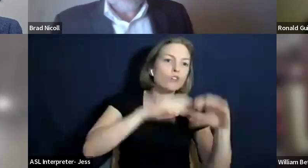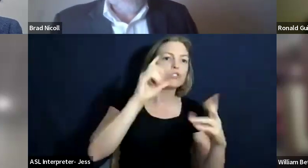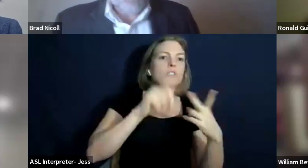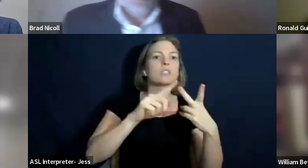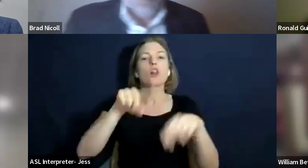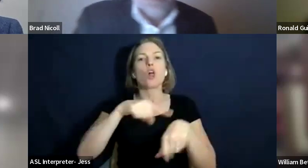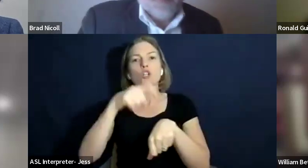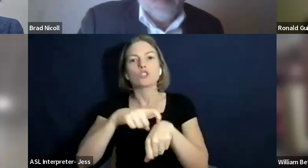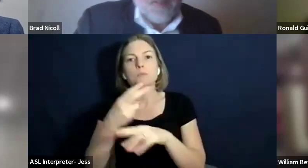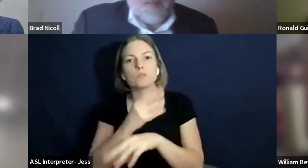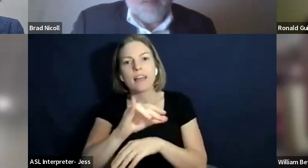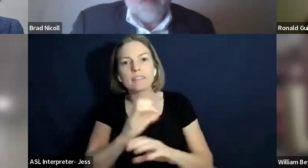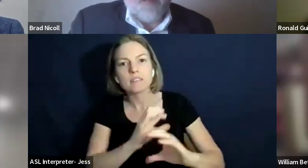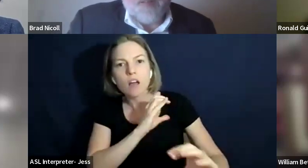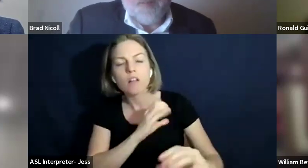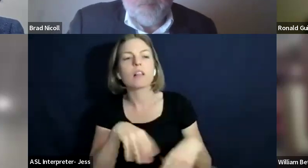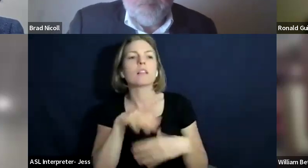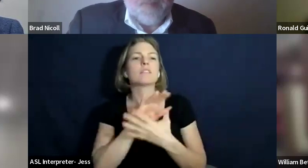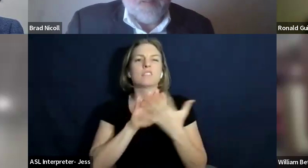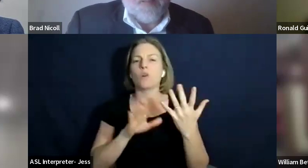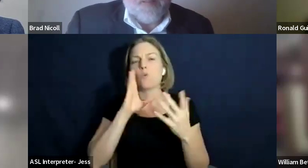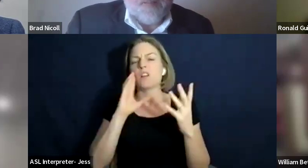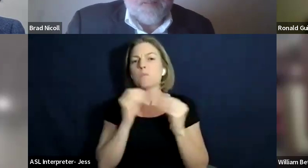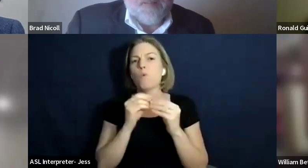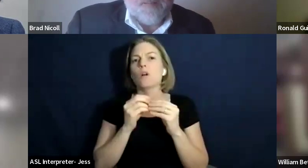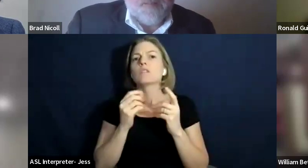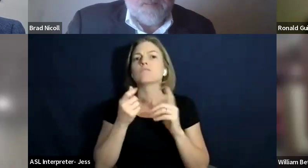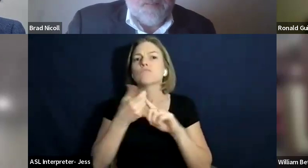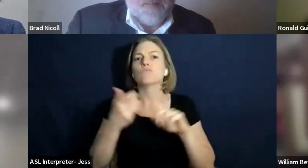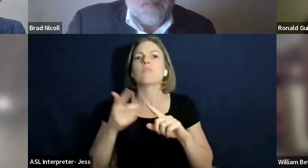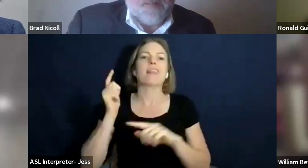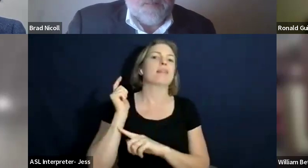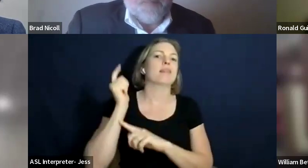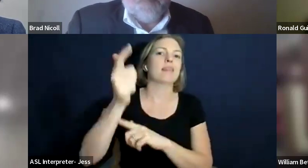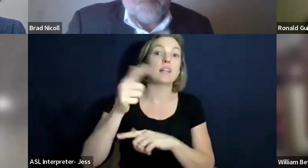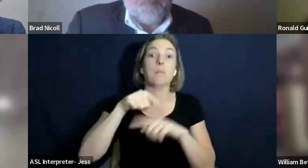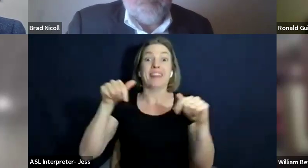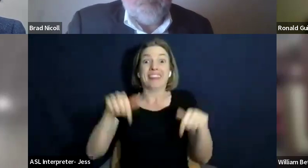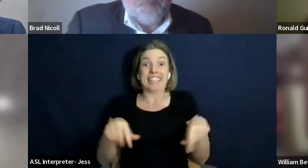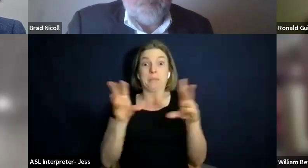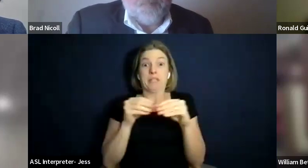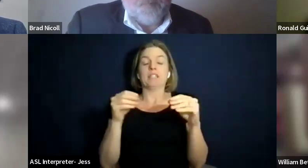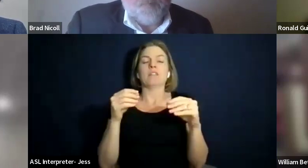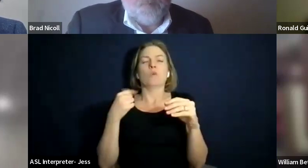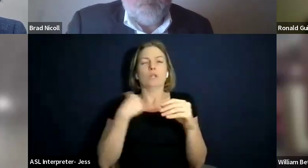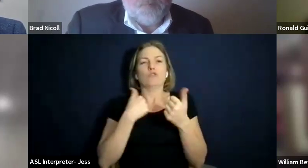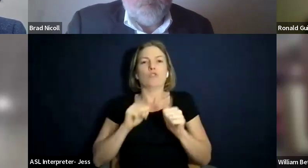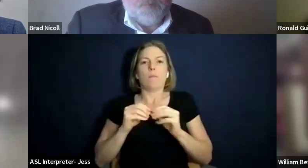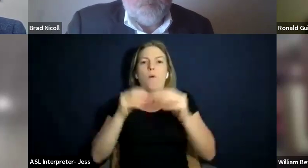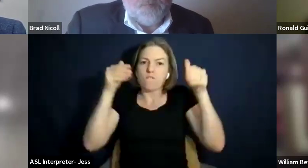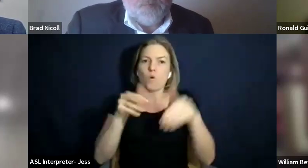of the tunnel will be held in the future, but we want to keep this one more on the RAM plan, which